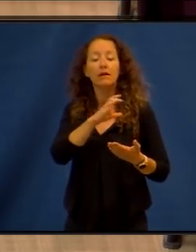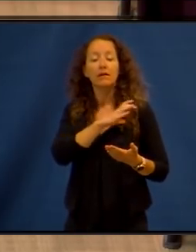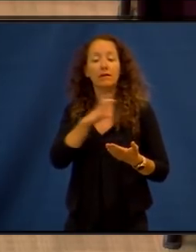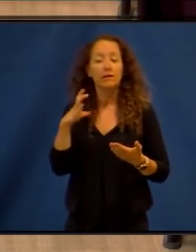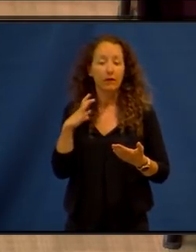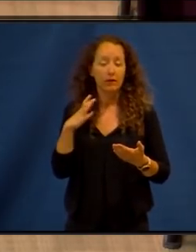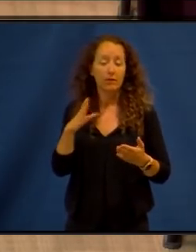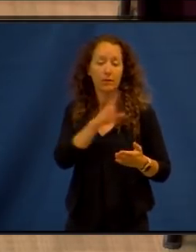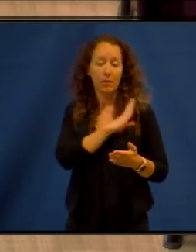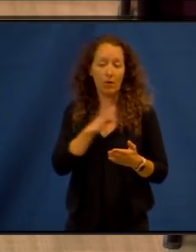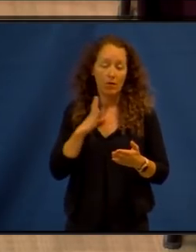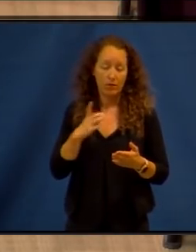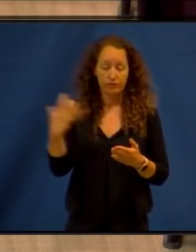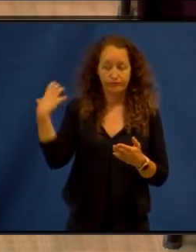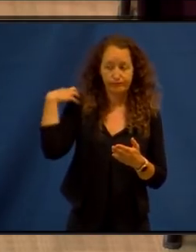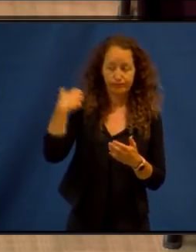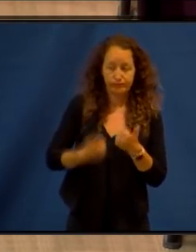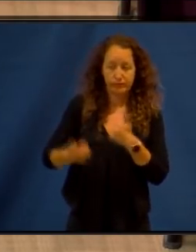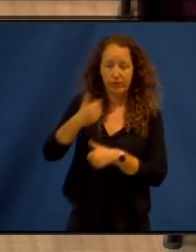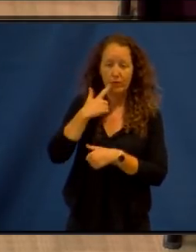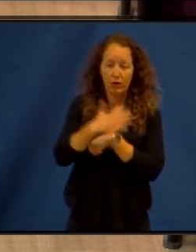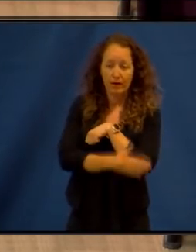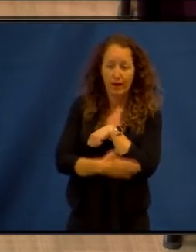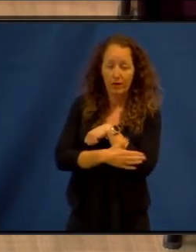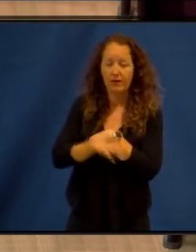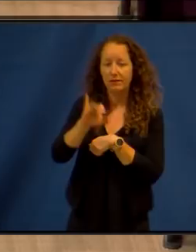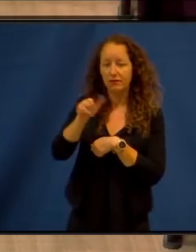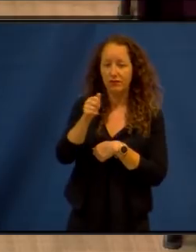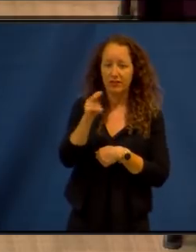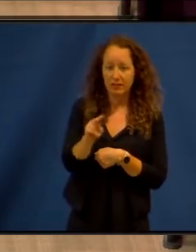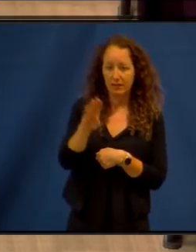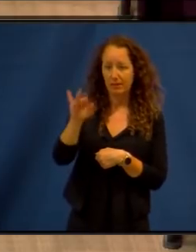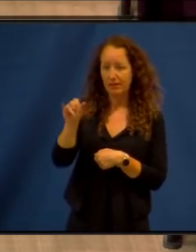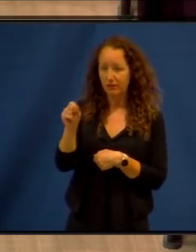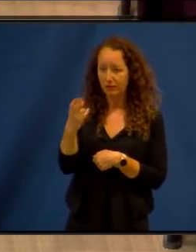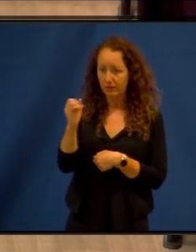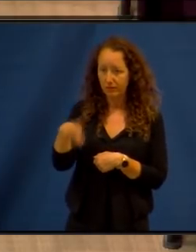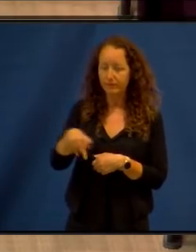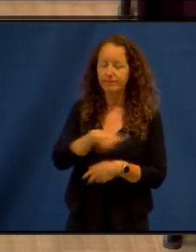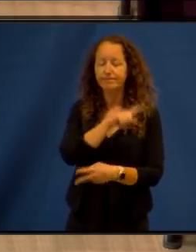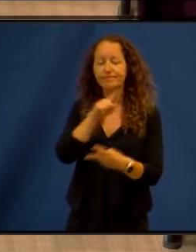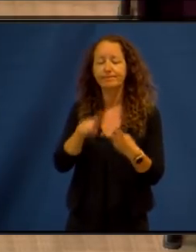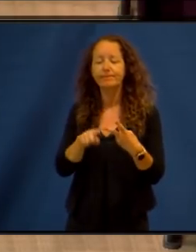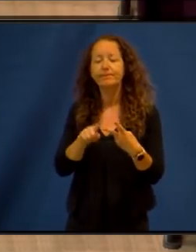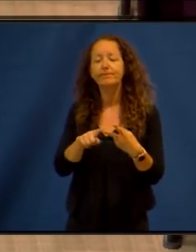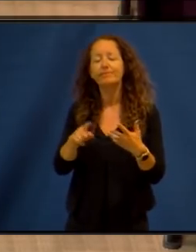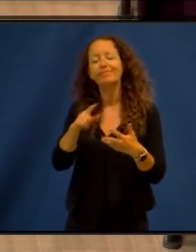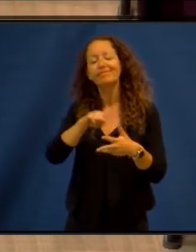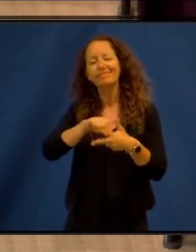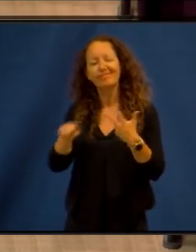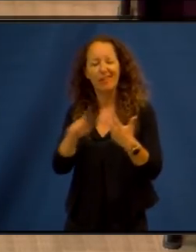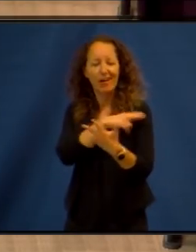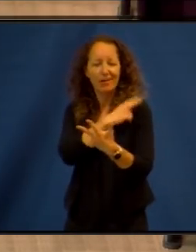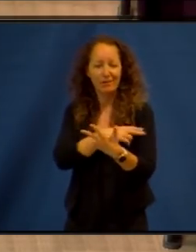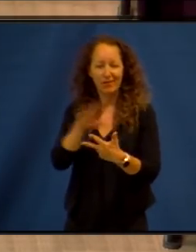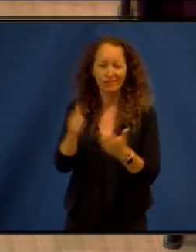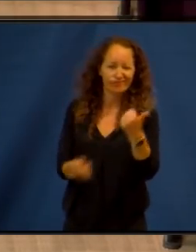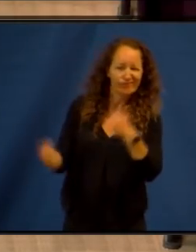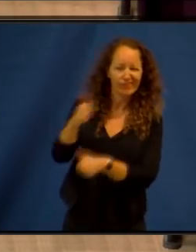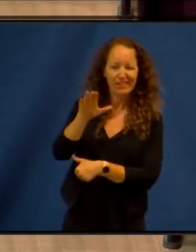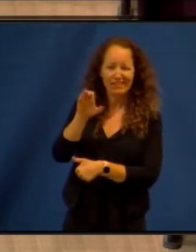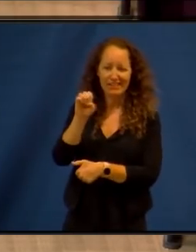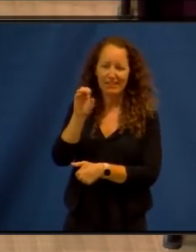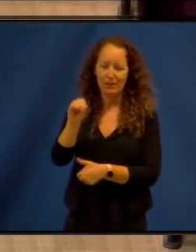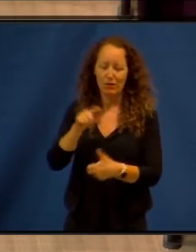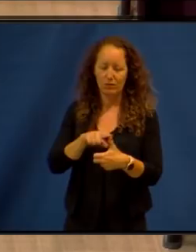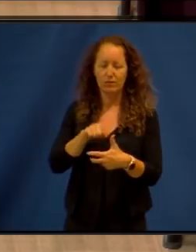of the CEOs from our local hospitals. They include Michael Stinger from the Western Arizona Medical Center. We have Brian Turney